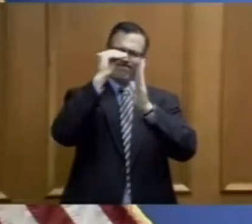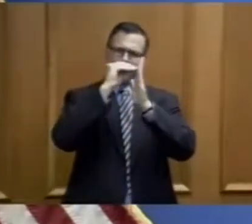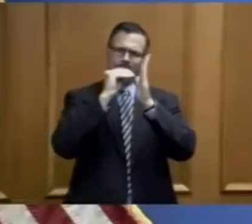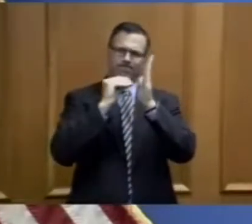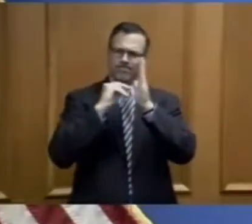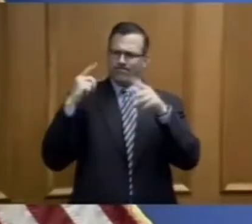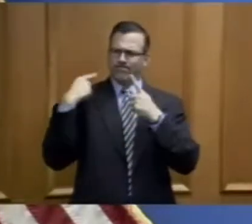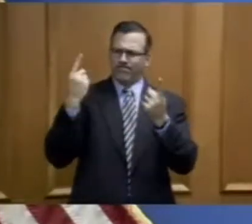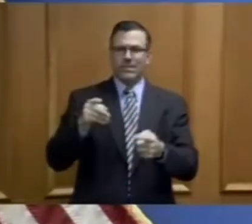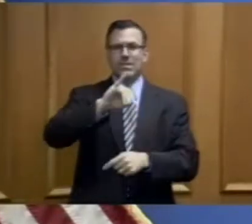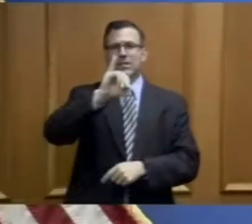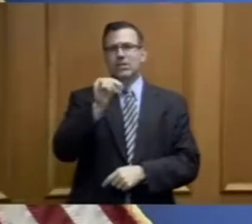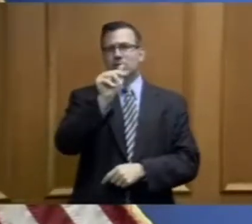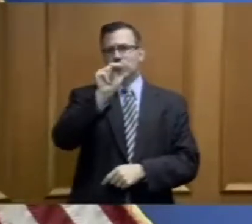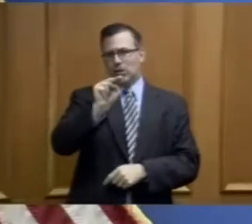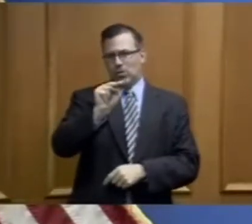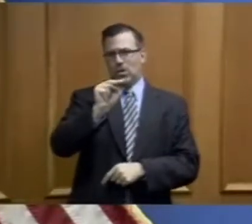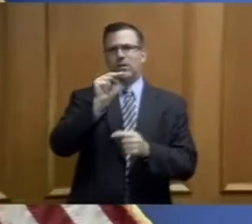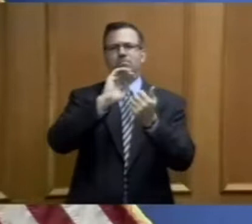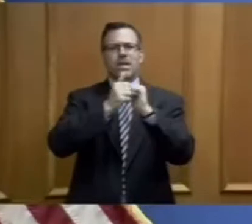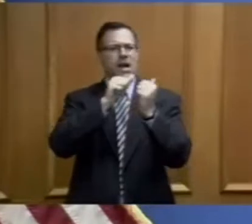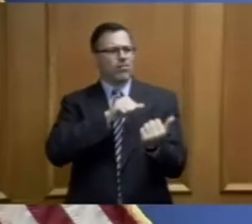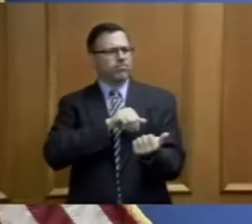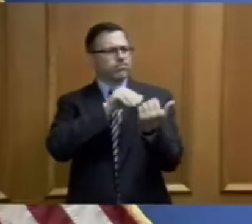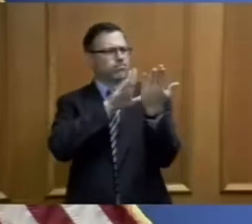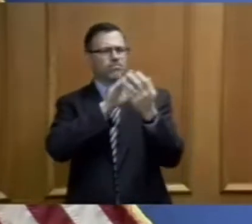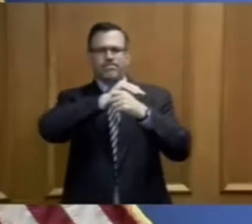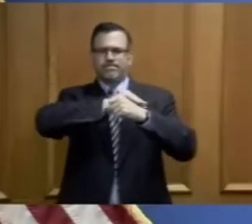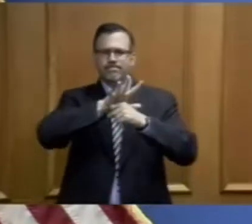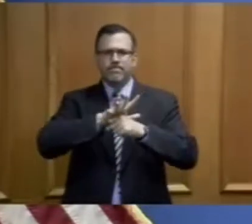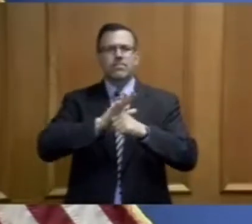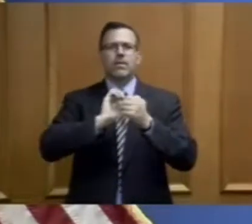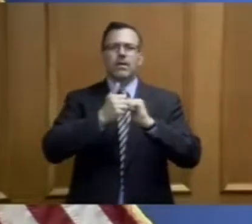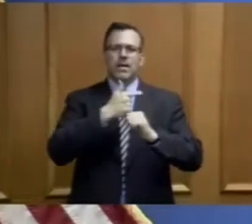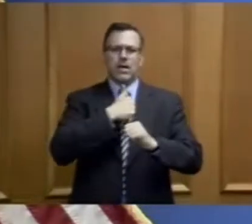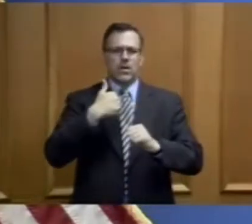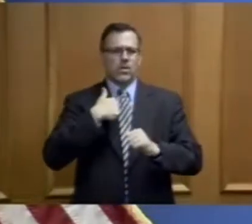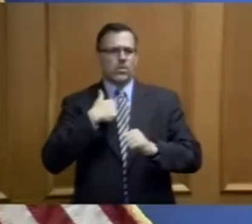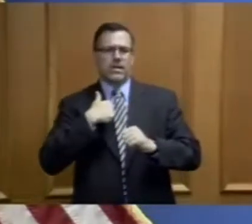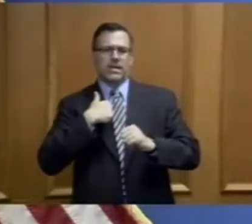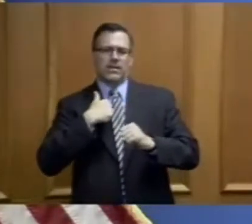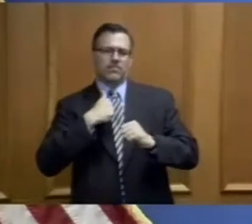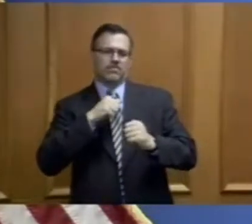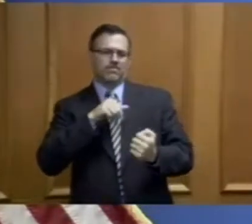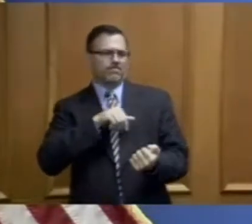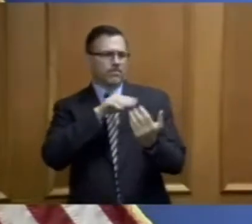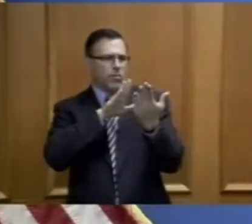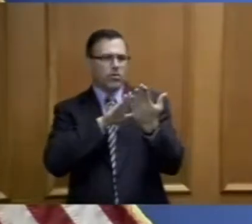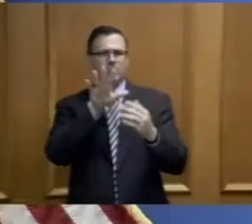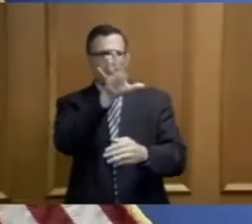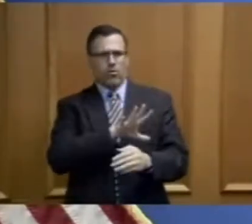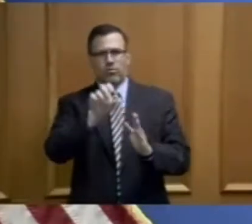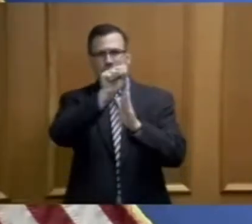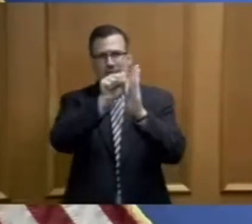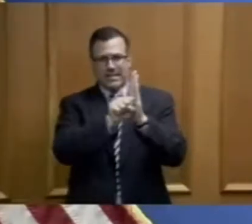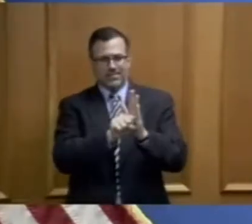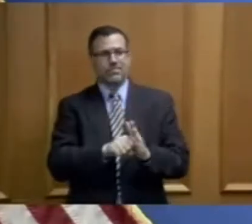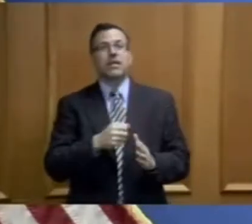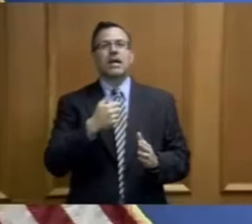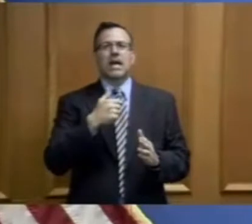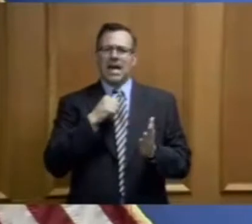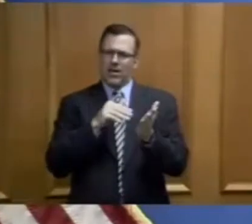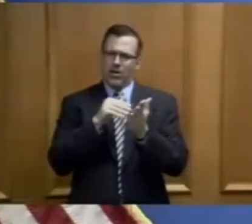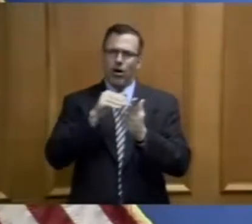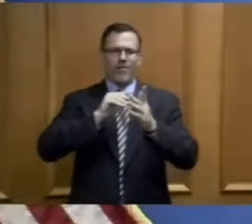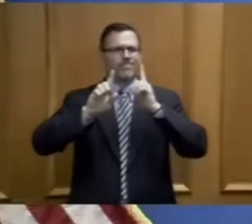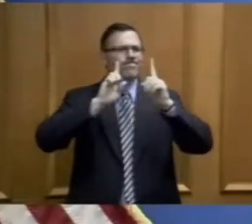address COVID-19 and also to address the economic challenges that we have as a state. I get to speak with governors across the